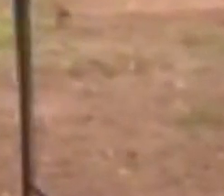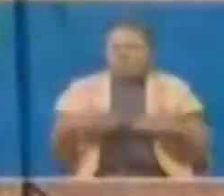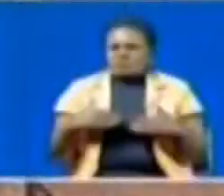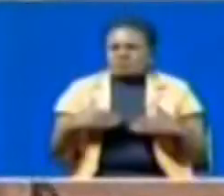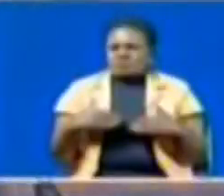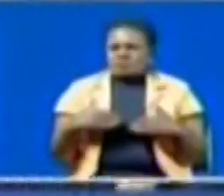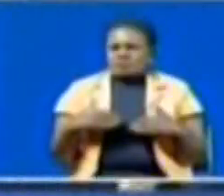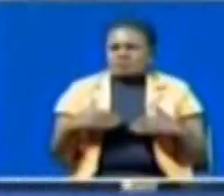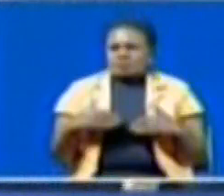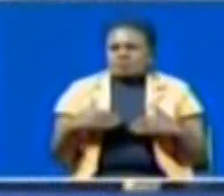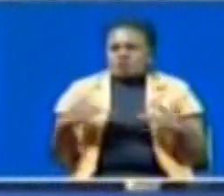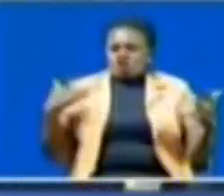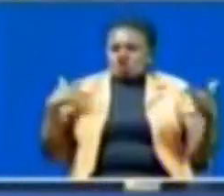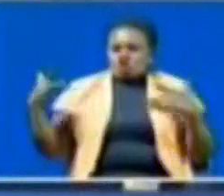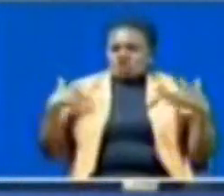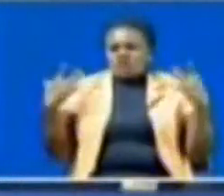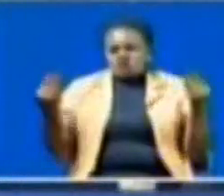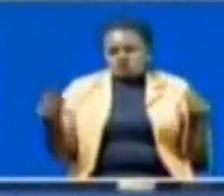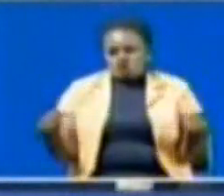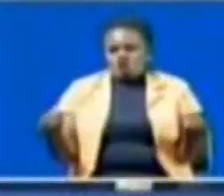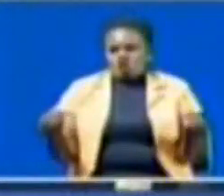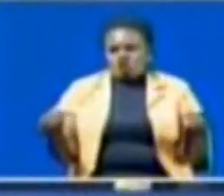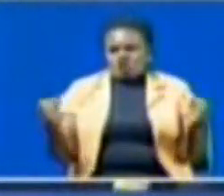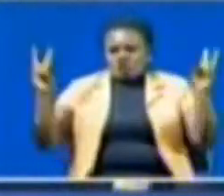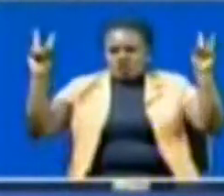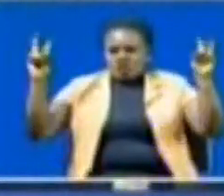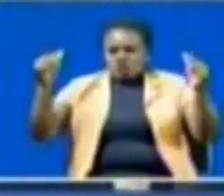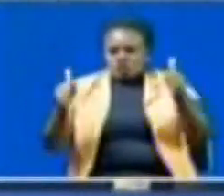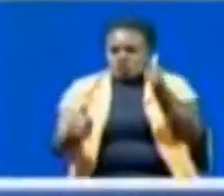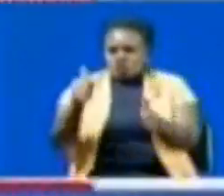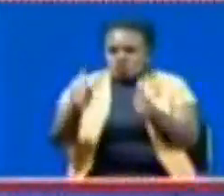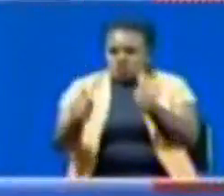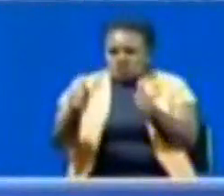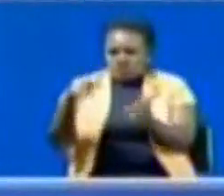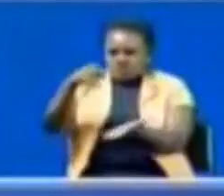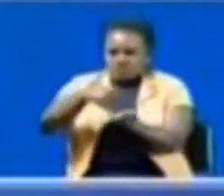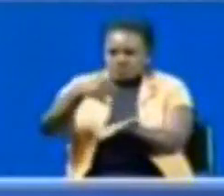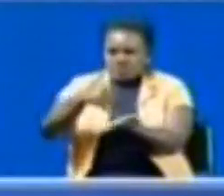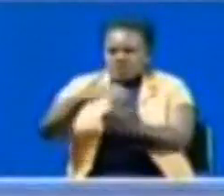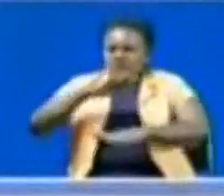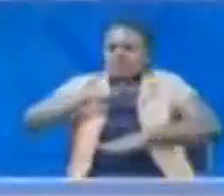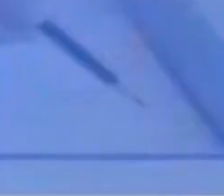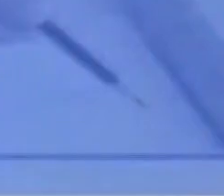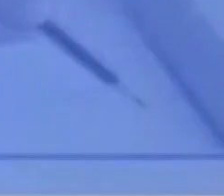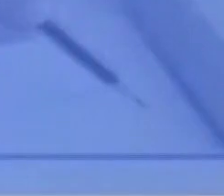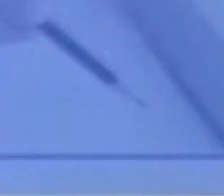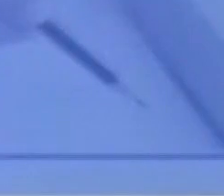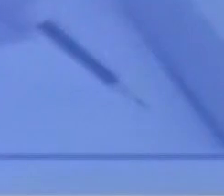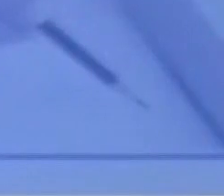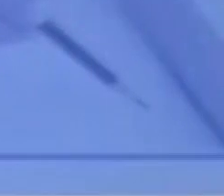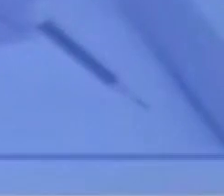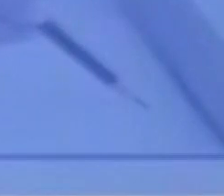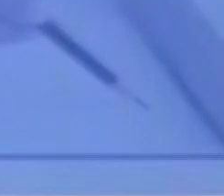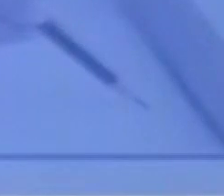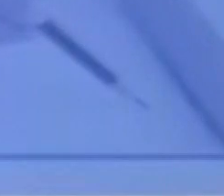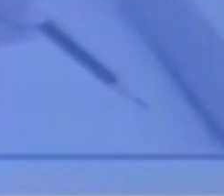are demanding that their concerns be addressed. Among the issues raised include inadequate alignment between the formulation